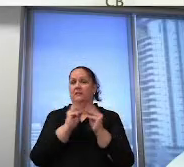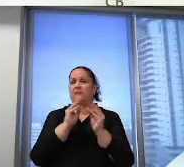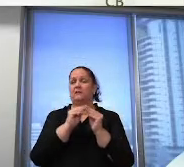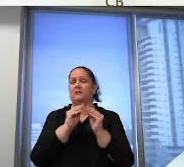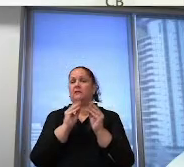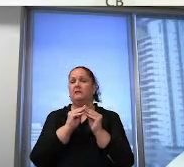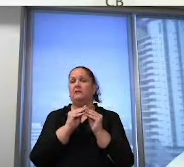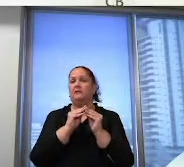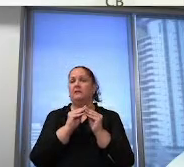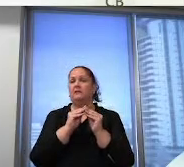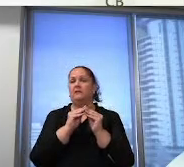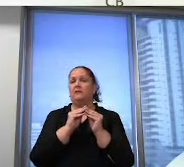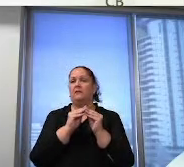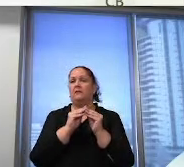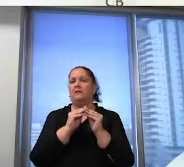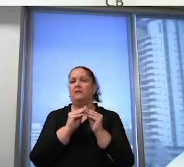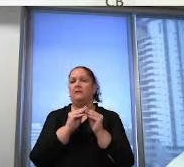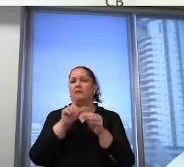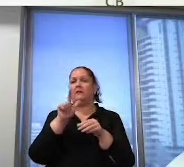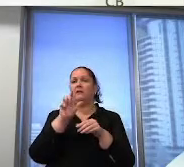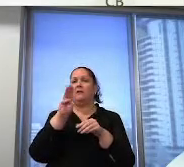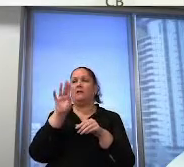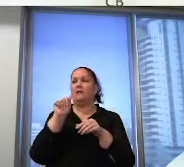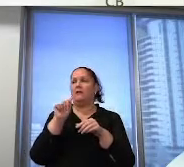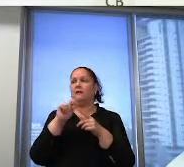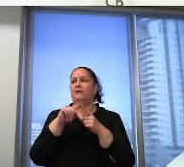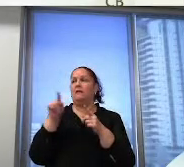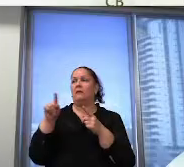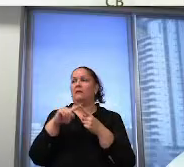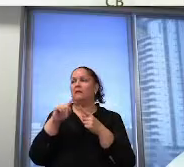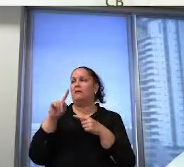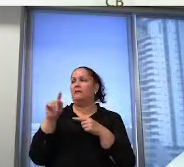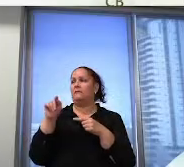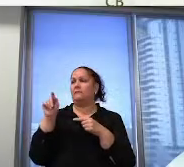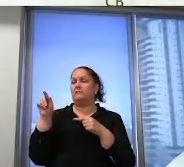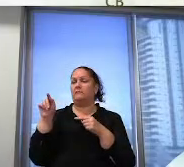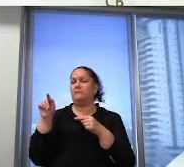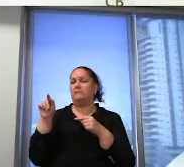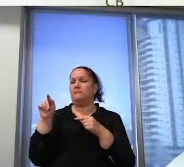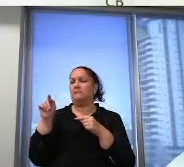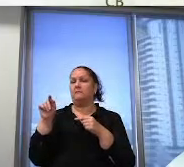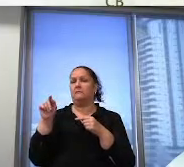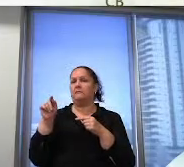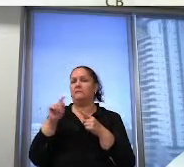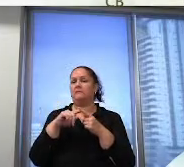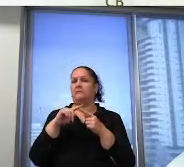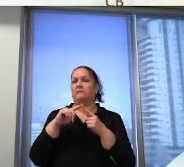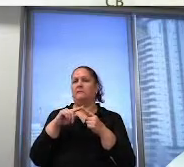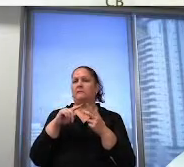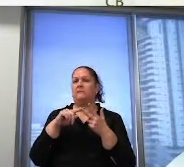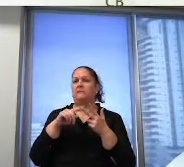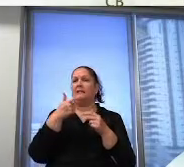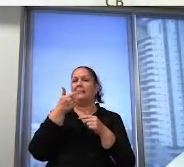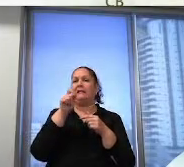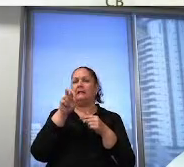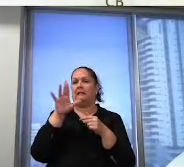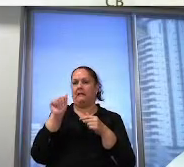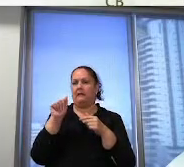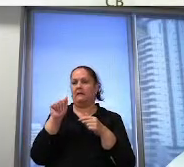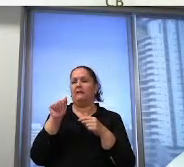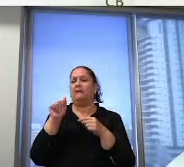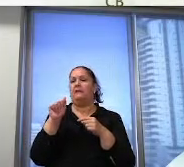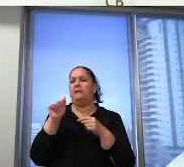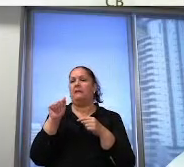confidential session from LUMA, Ms. Fraley and Mr. Burgermeister, from Genera,